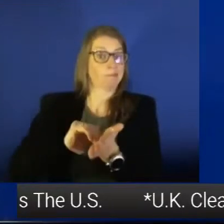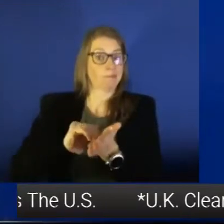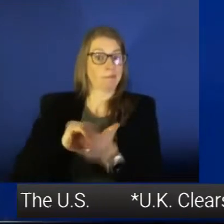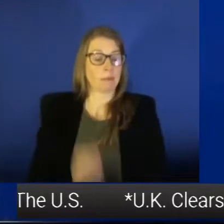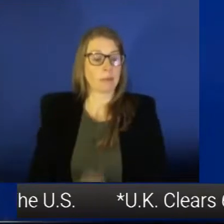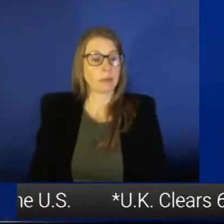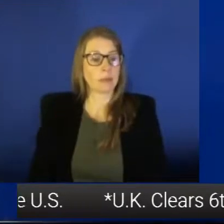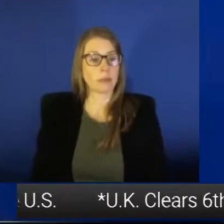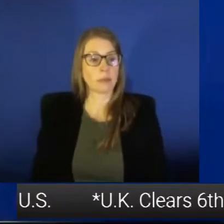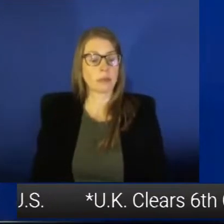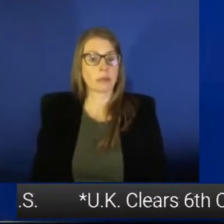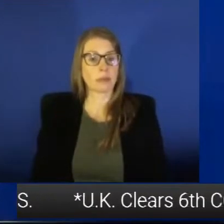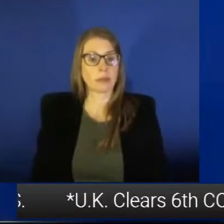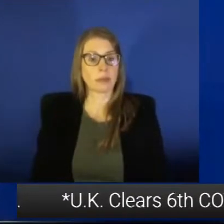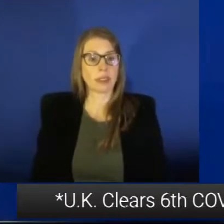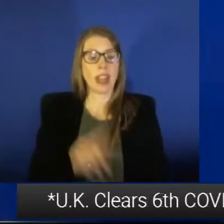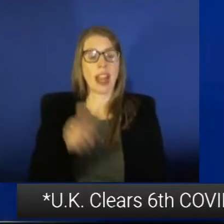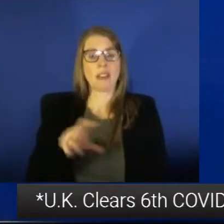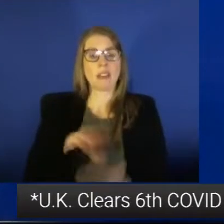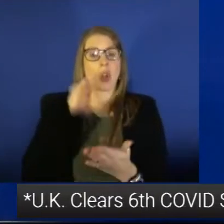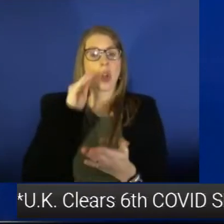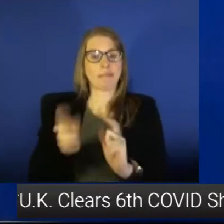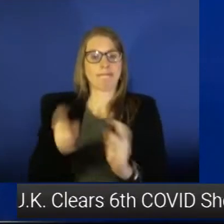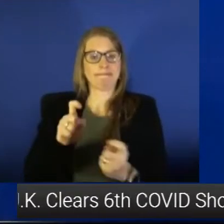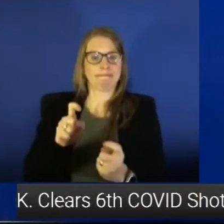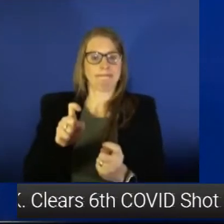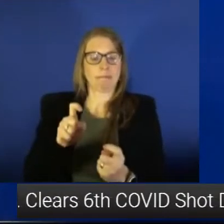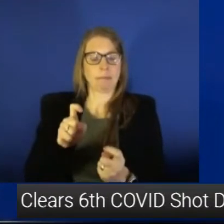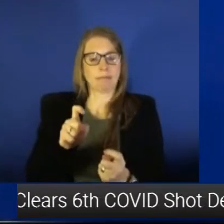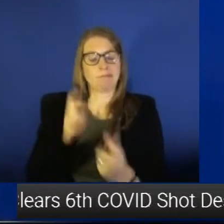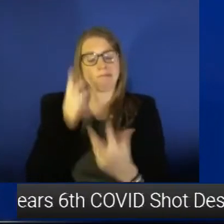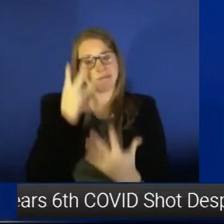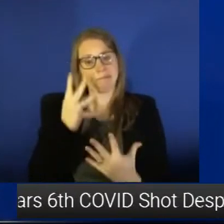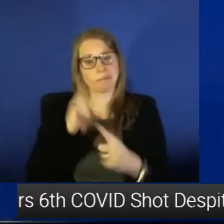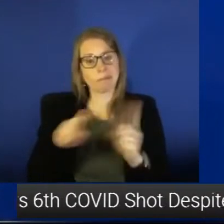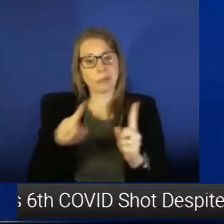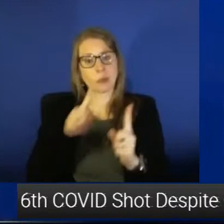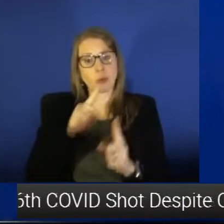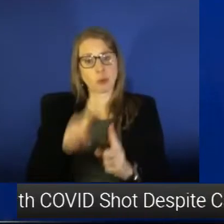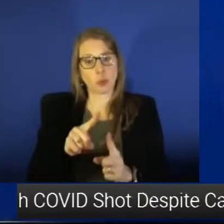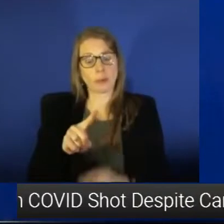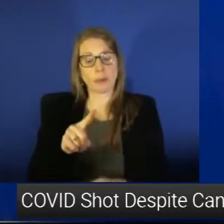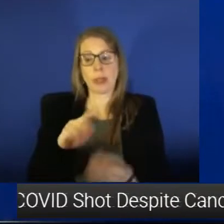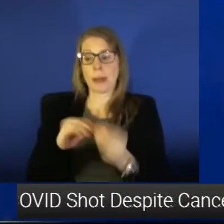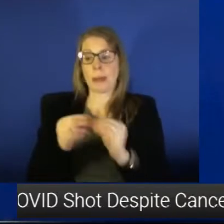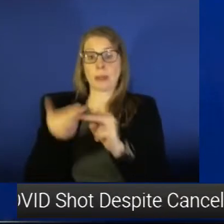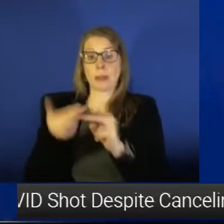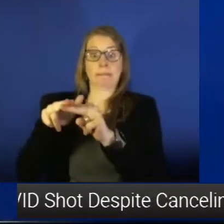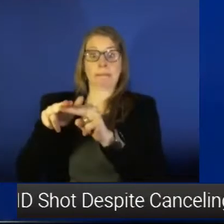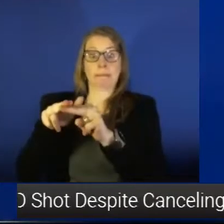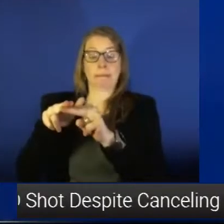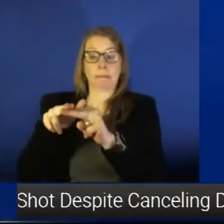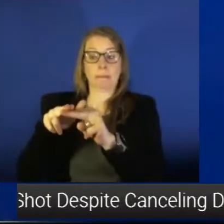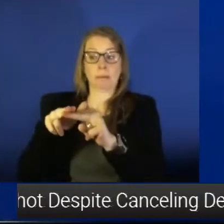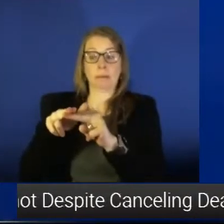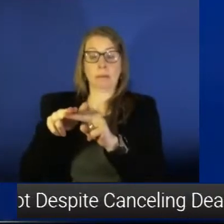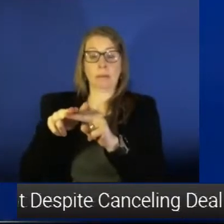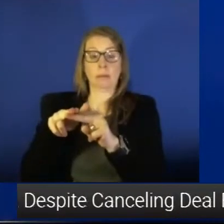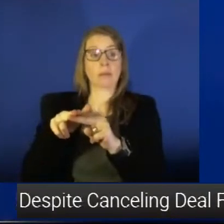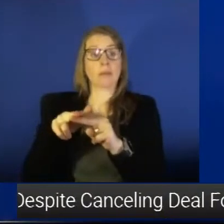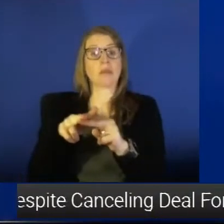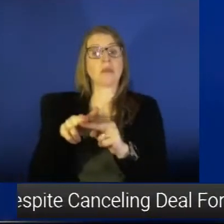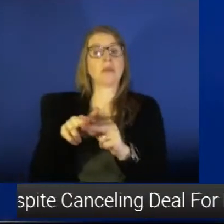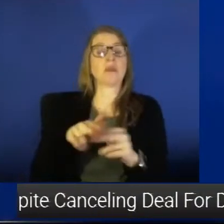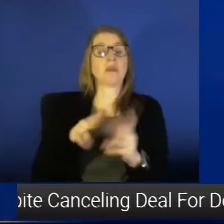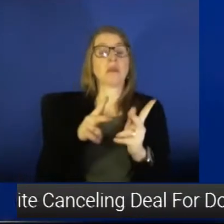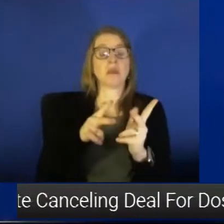learn to pivot. And it's unfortunate, but it is true. You pivot when the numbers rise, try and blunt the effect on hospitals, and then